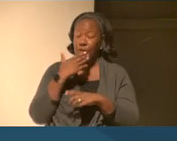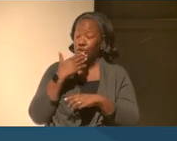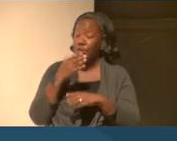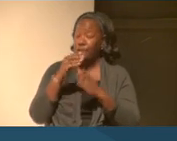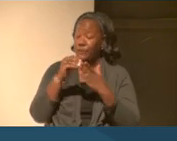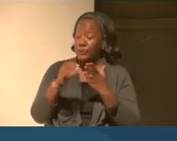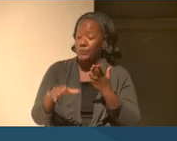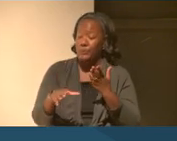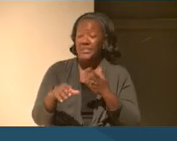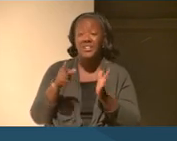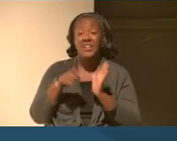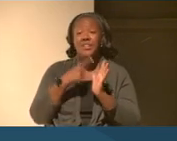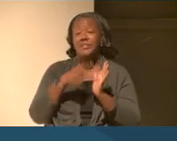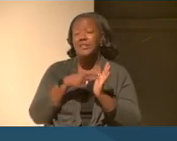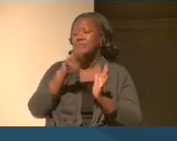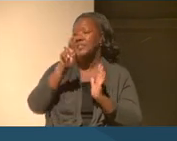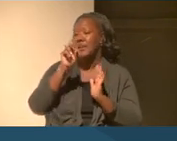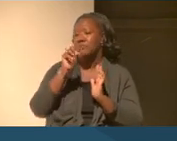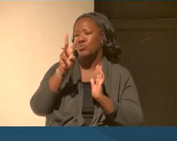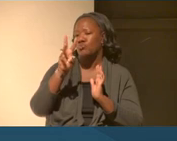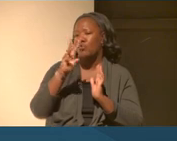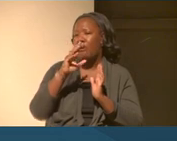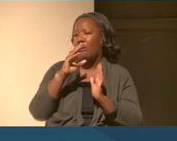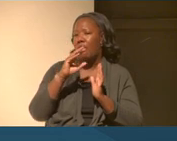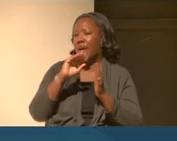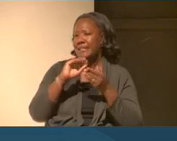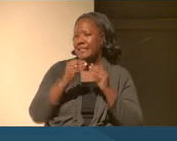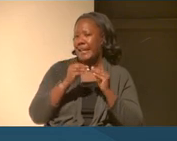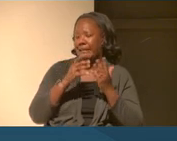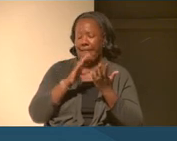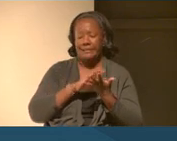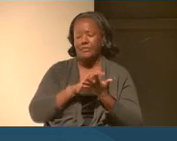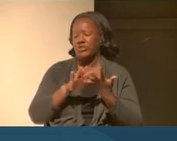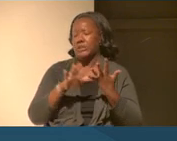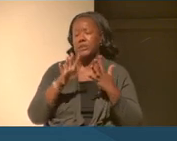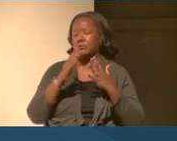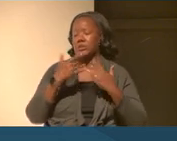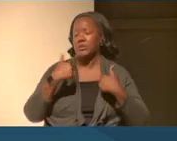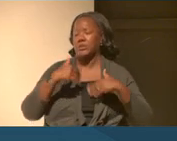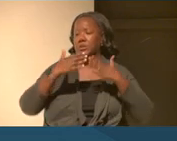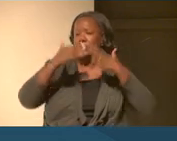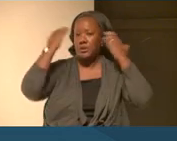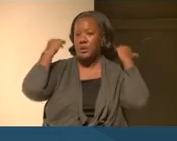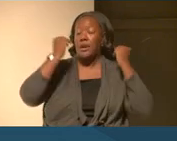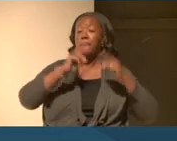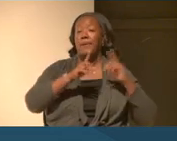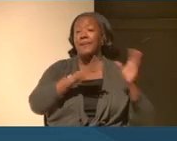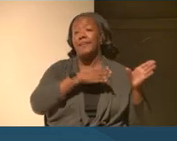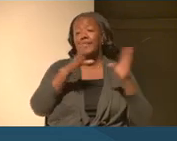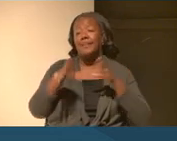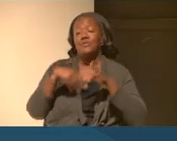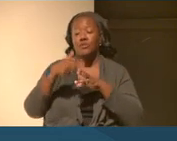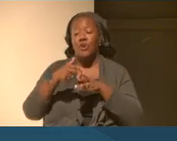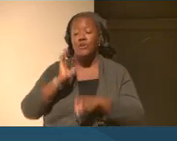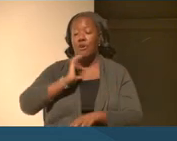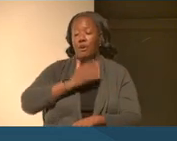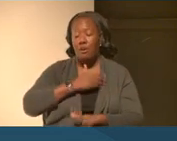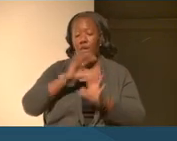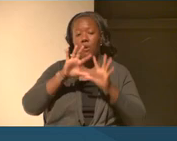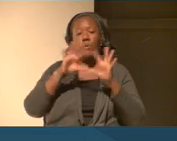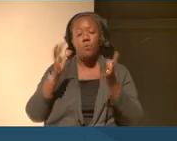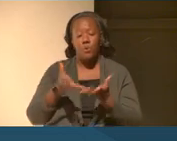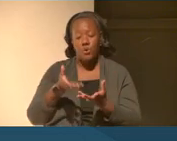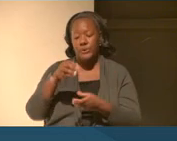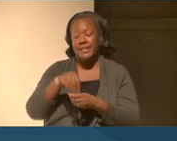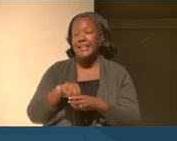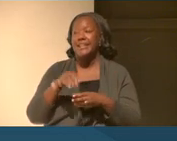sometimes raw data is a little bit, you know, kind of overwhelming to digest if you're a teacher, but this is called Our World in Data. And it